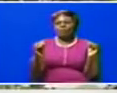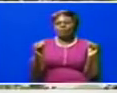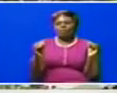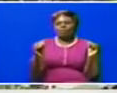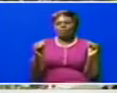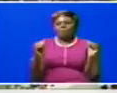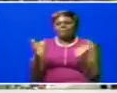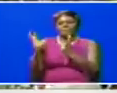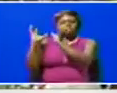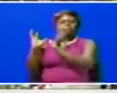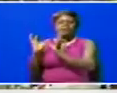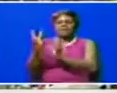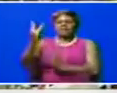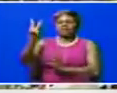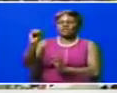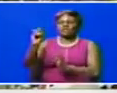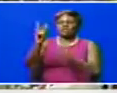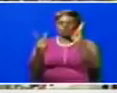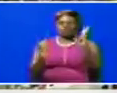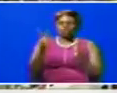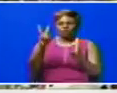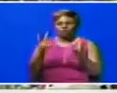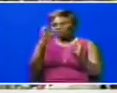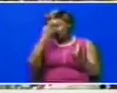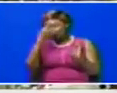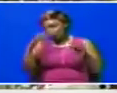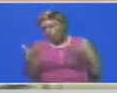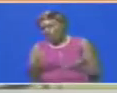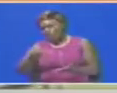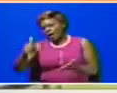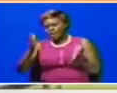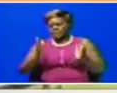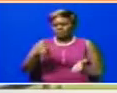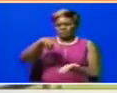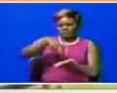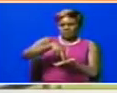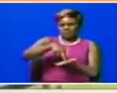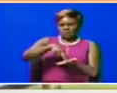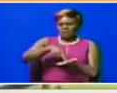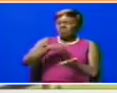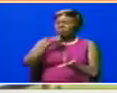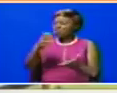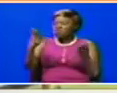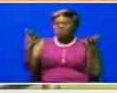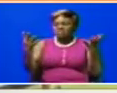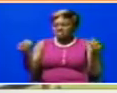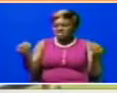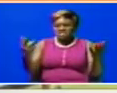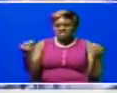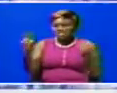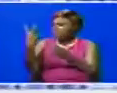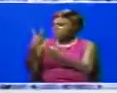The burden is in 2022 is for the deputy or any other aspirant. But it will not be a walk in the park for the